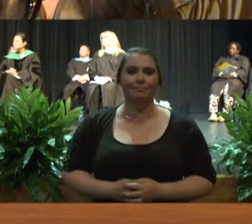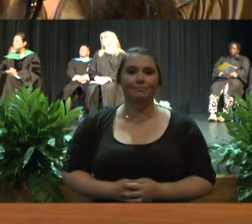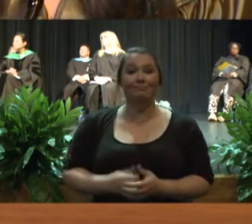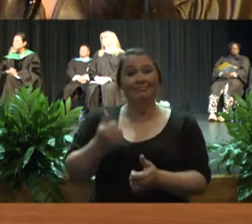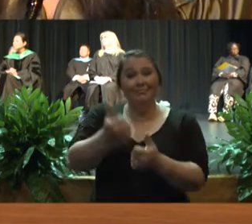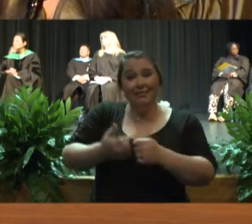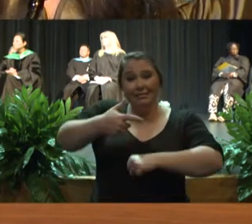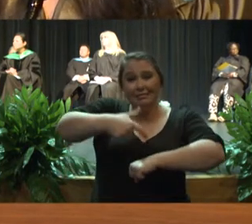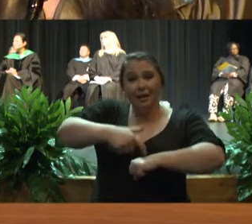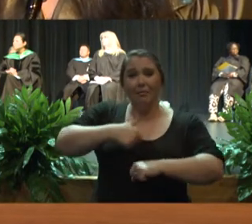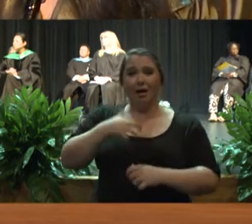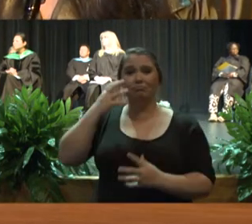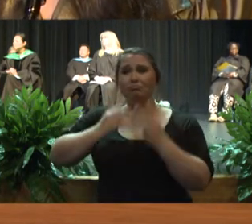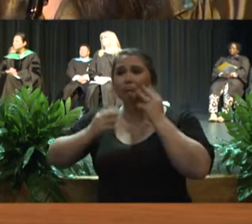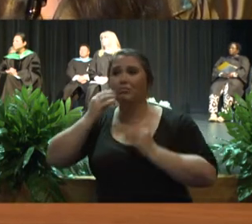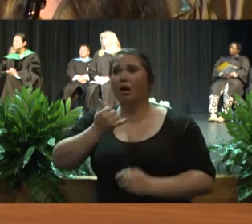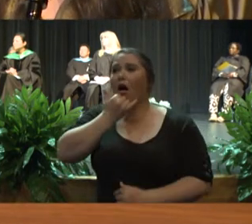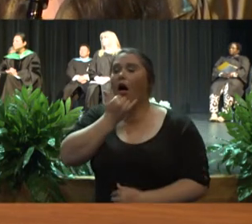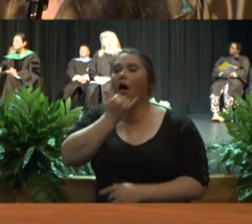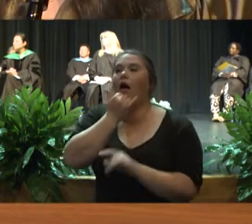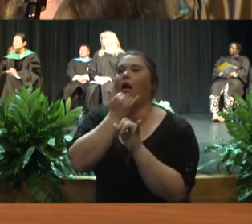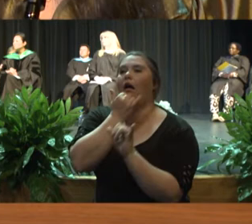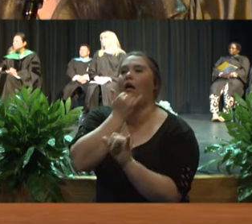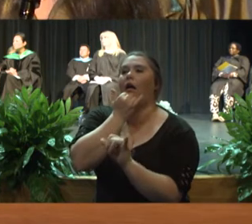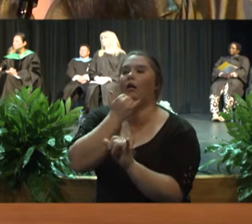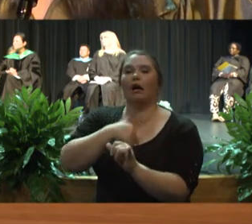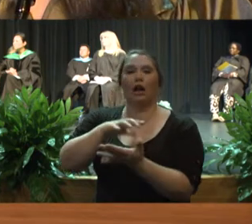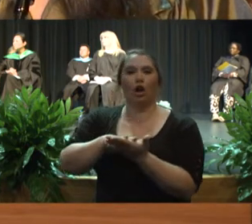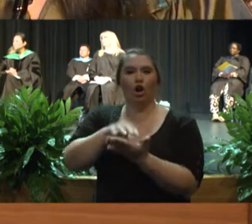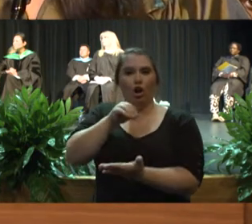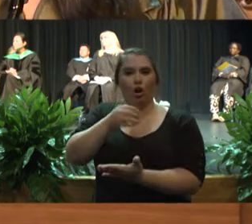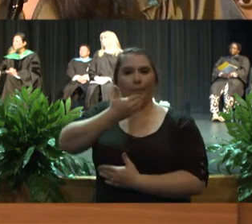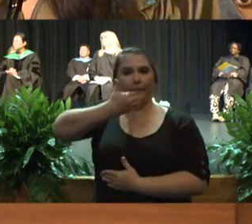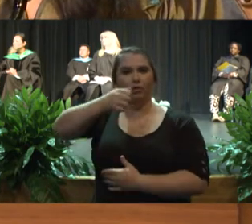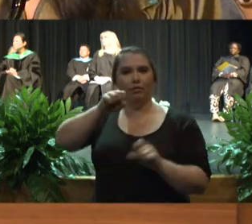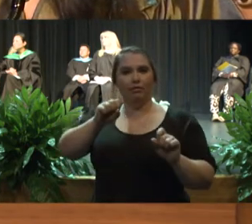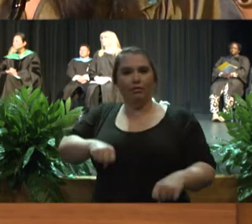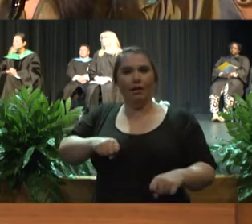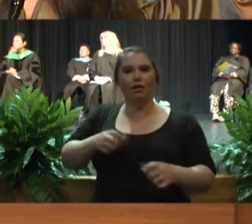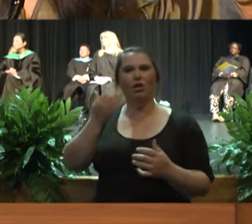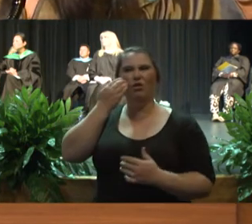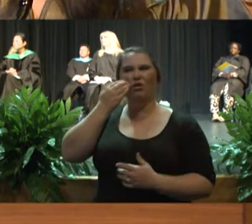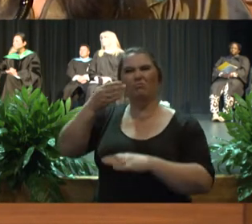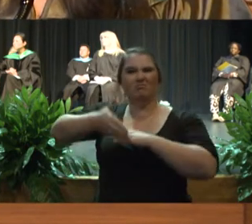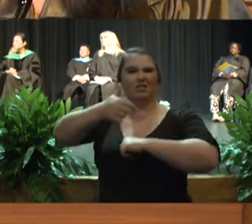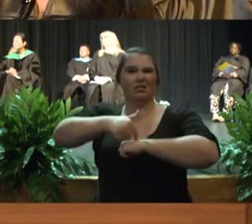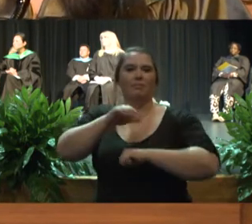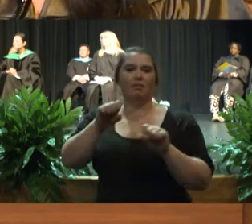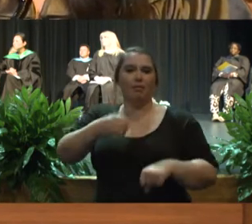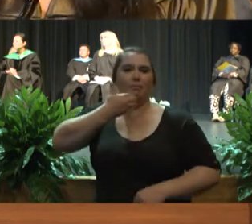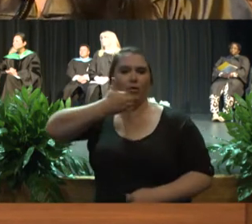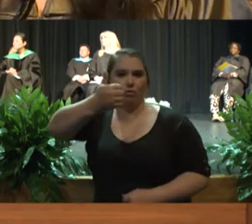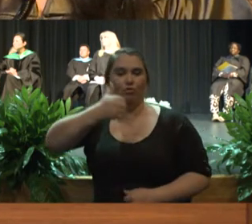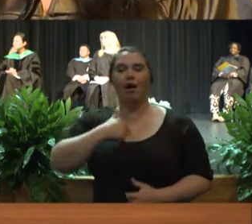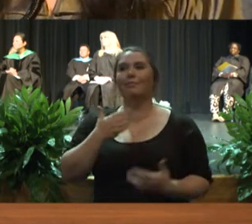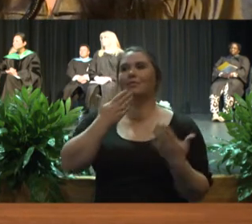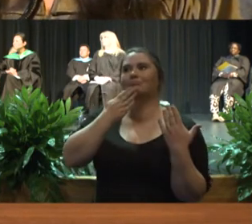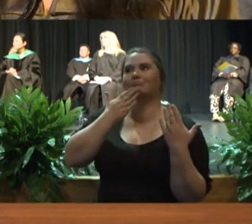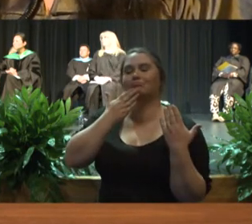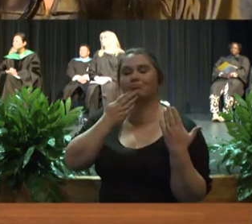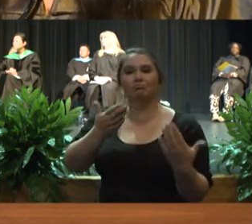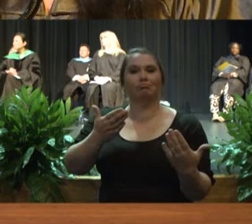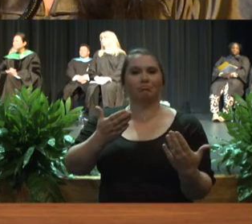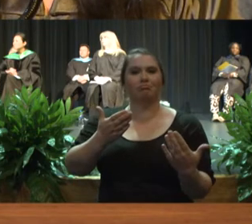With each experience, it teaches you what to do the next time around based on the choices what we choose to make. I am extremely grateful